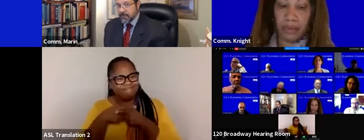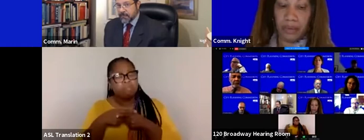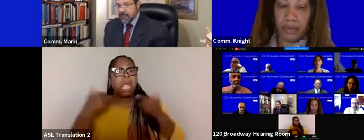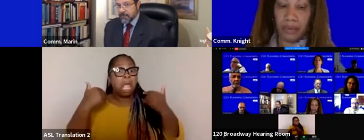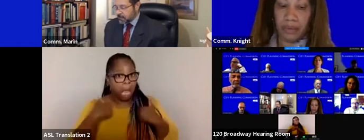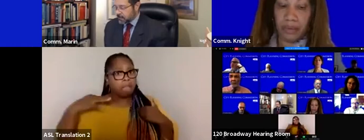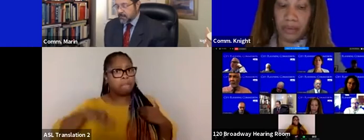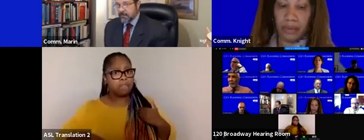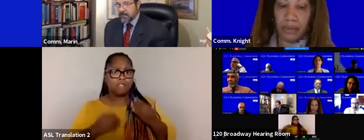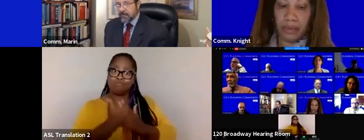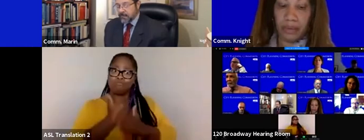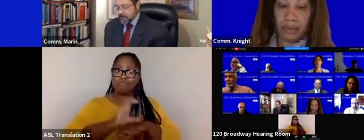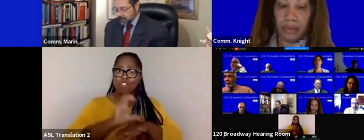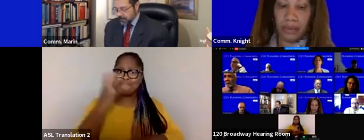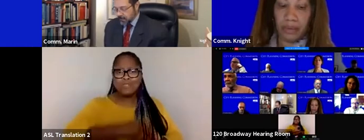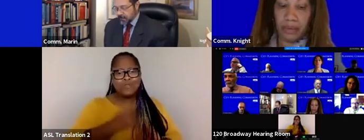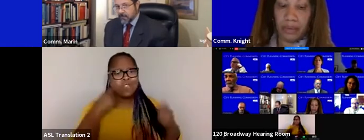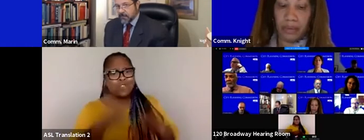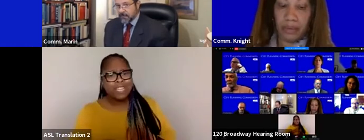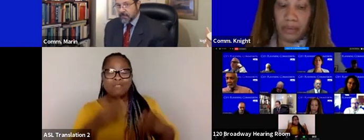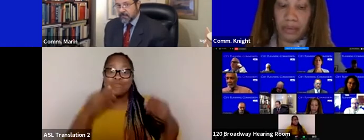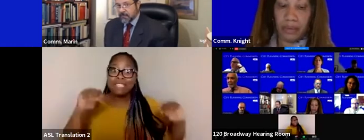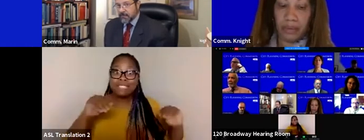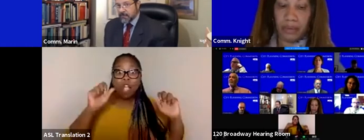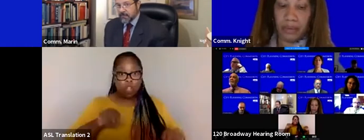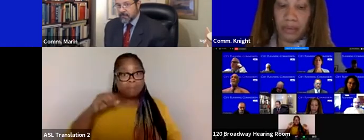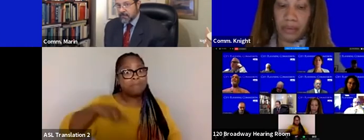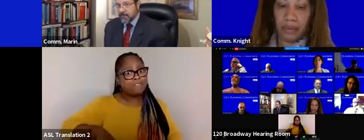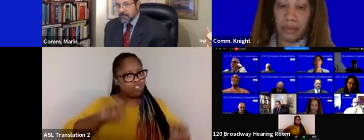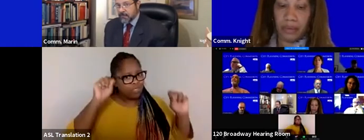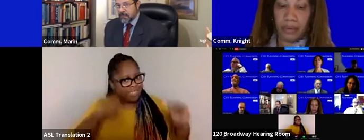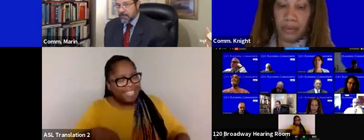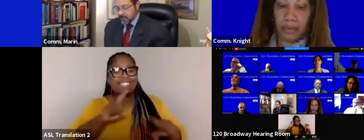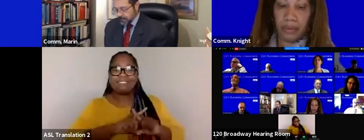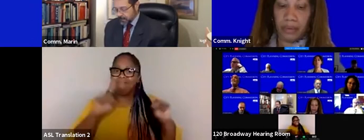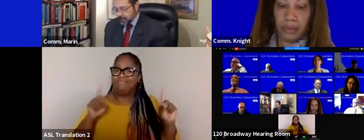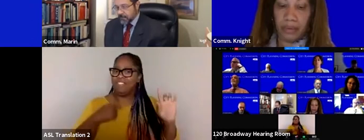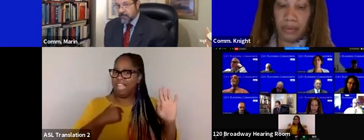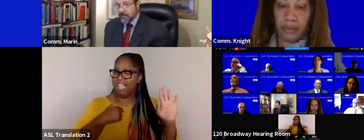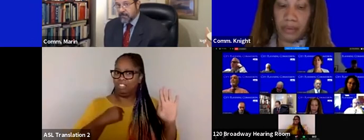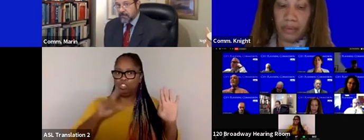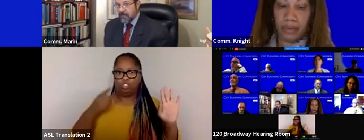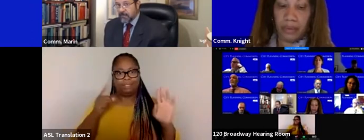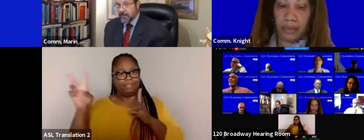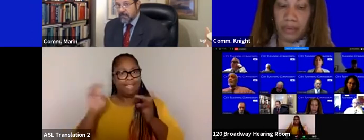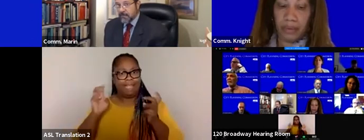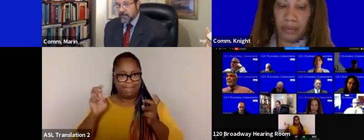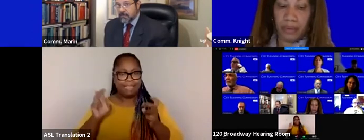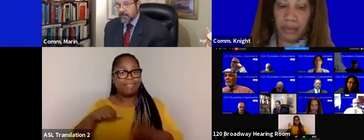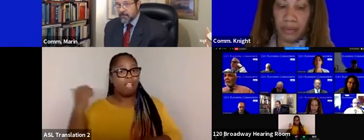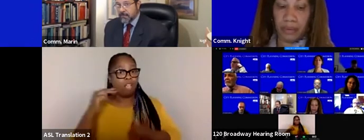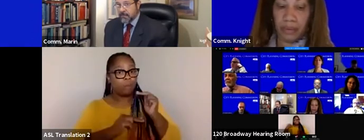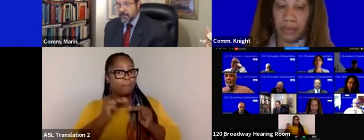a new church would be beautiful. I agree that retail could be beneficial. However, I was simply citing the other building in